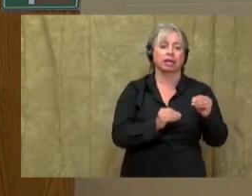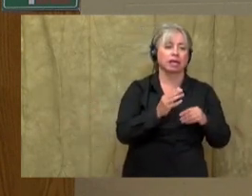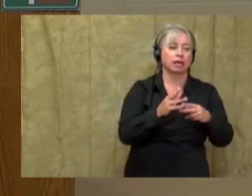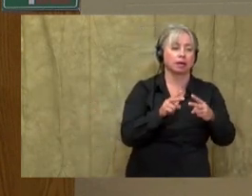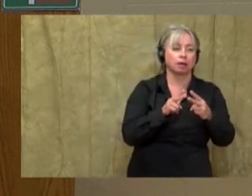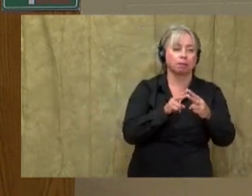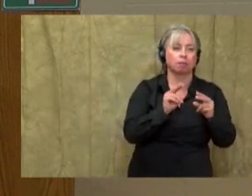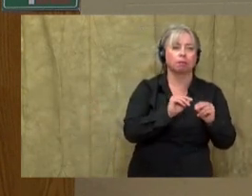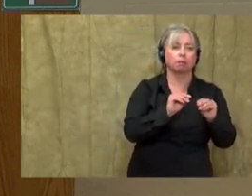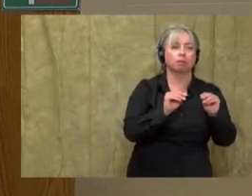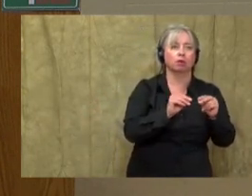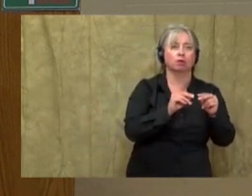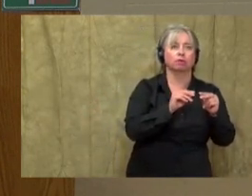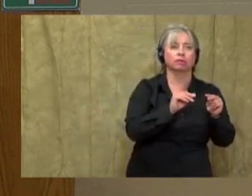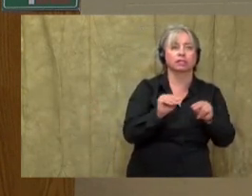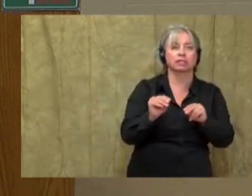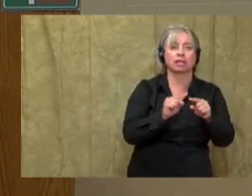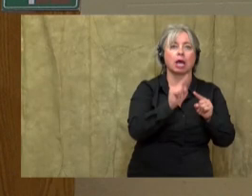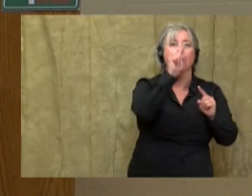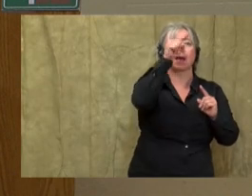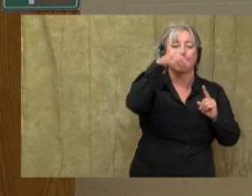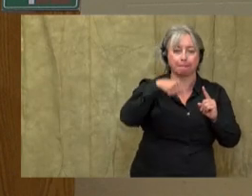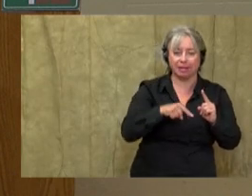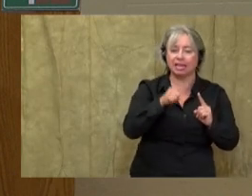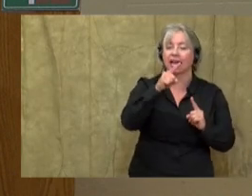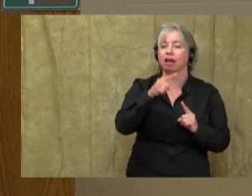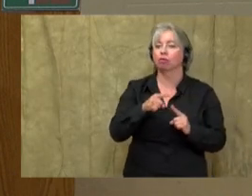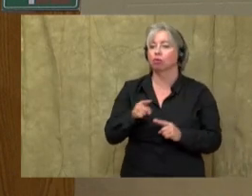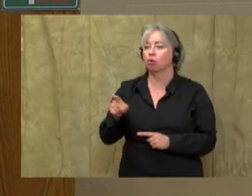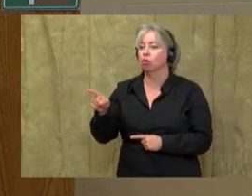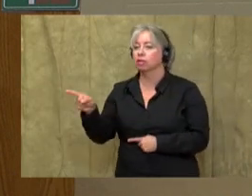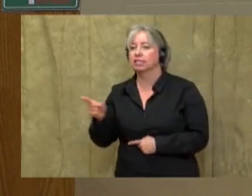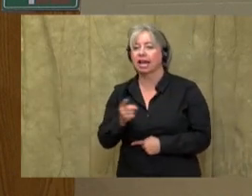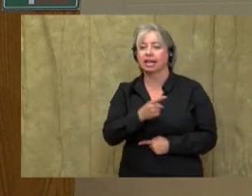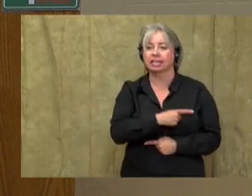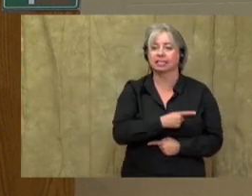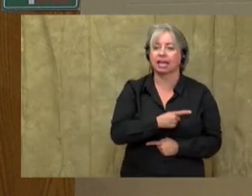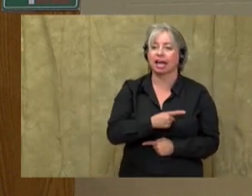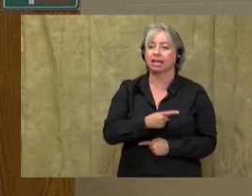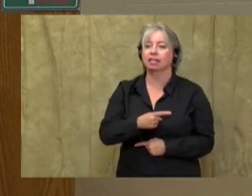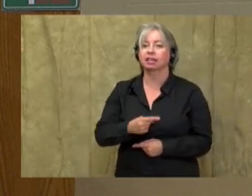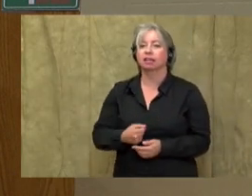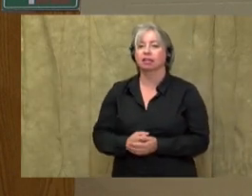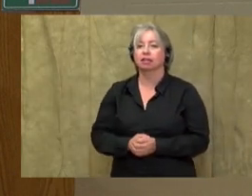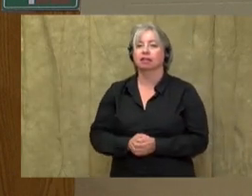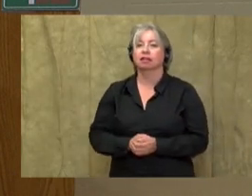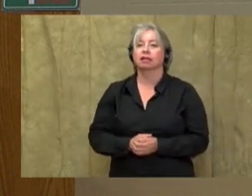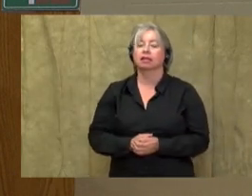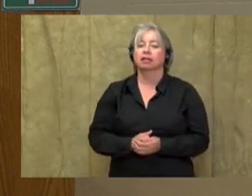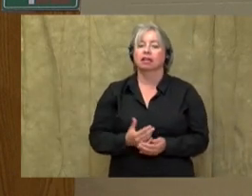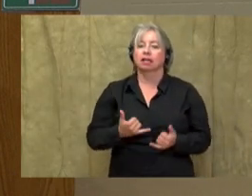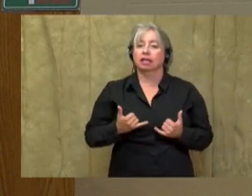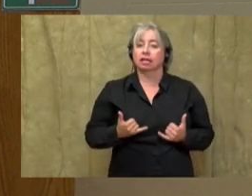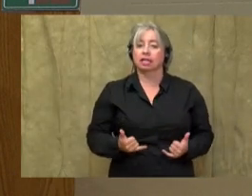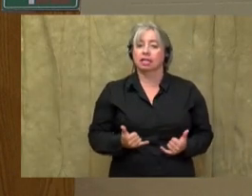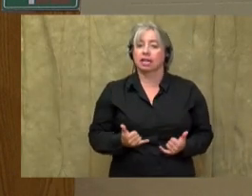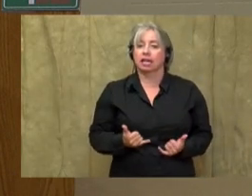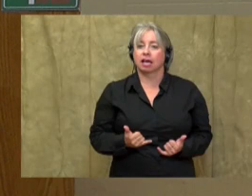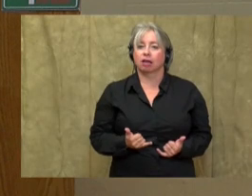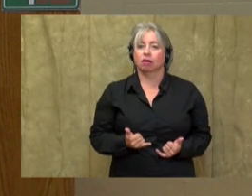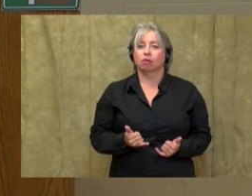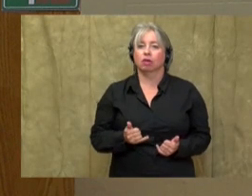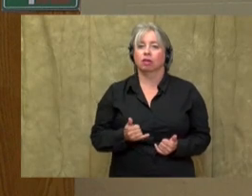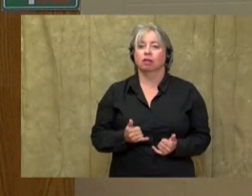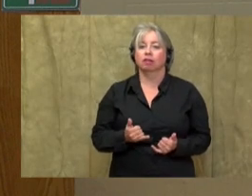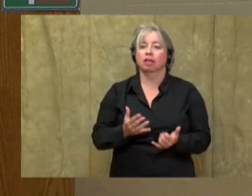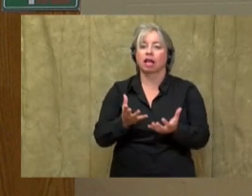motion or a side to side motion. So I want to label some parts of the wave before I show you this